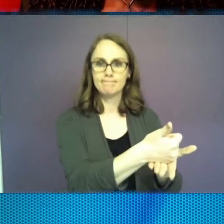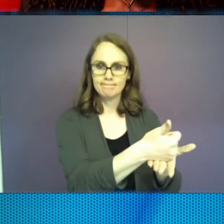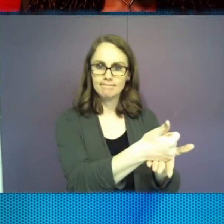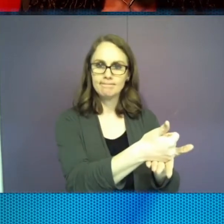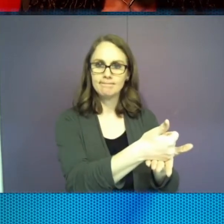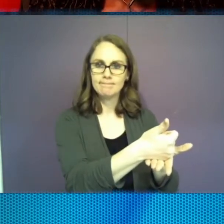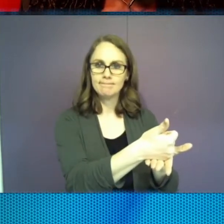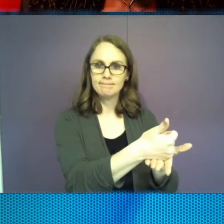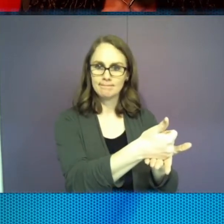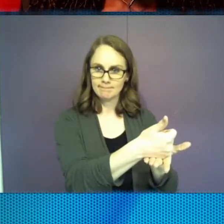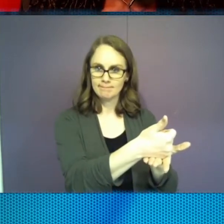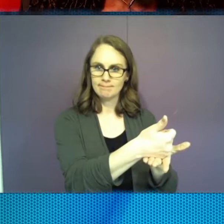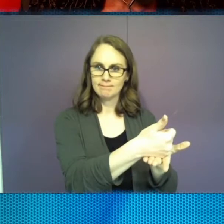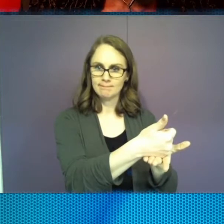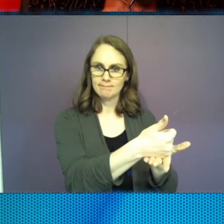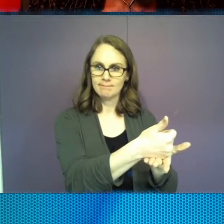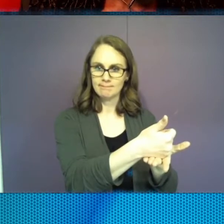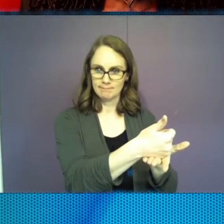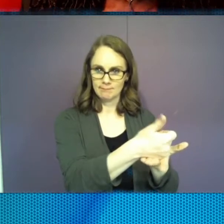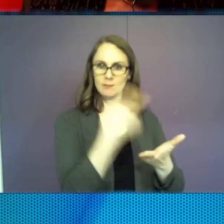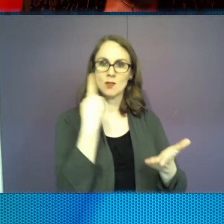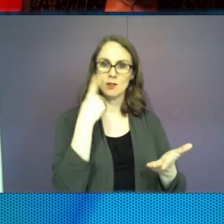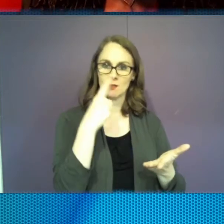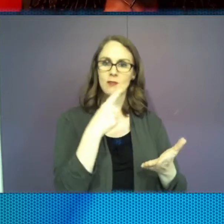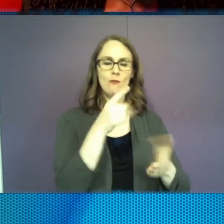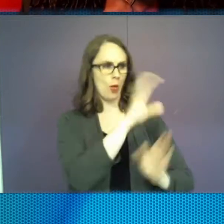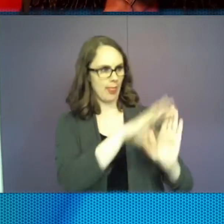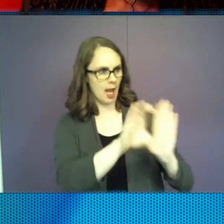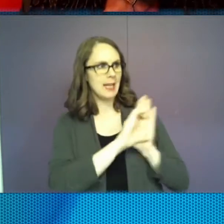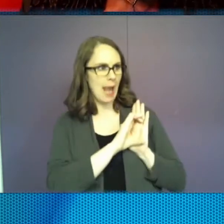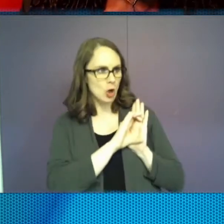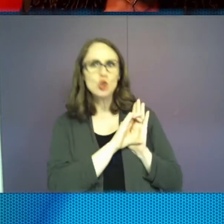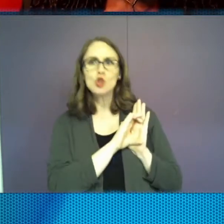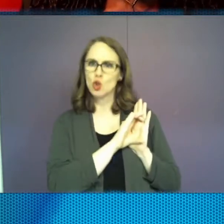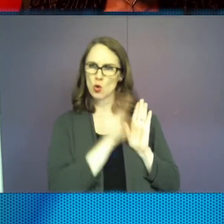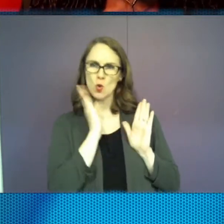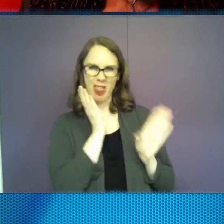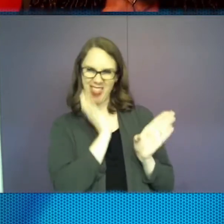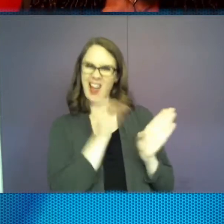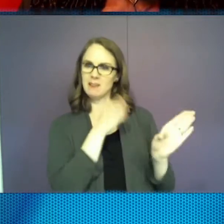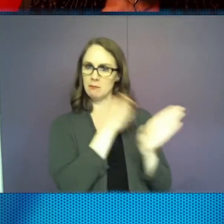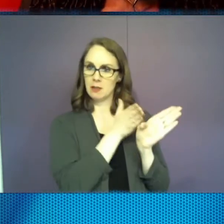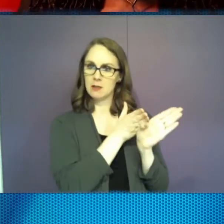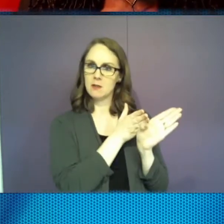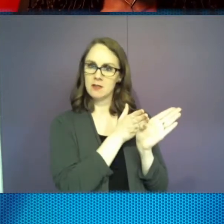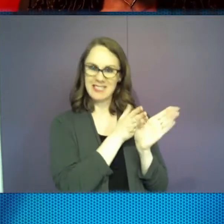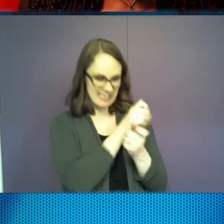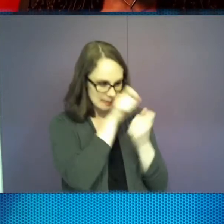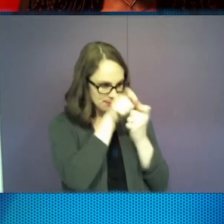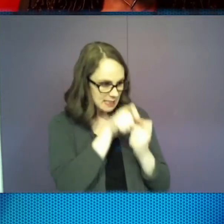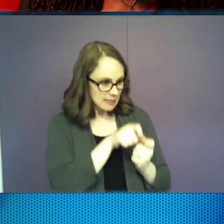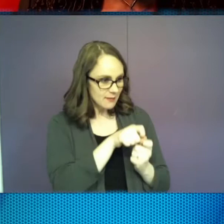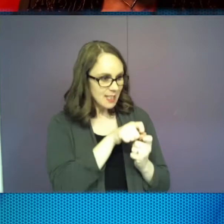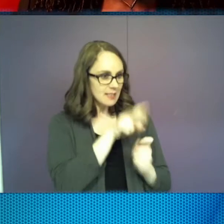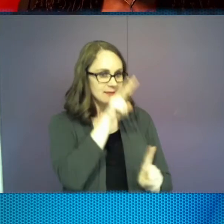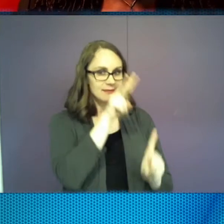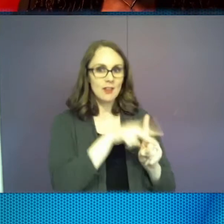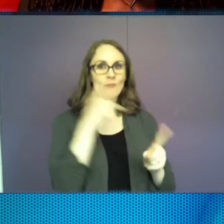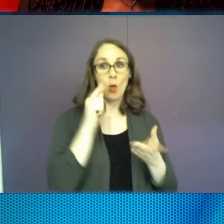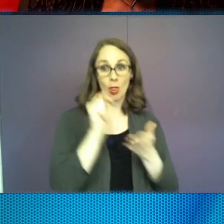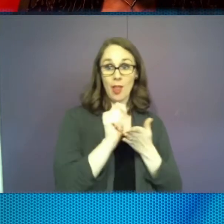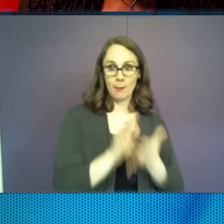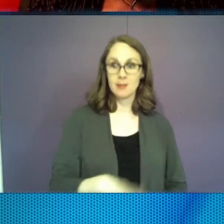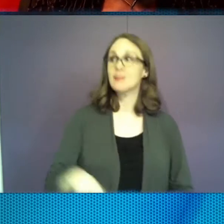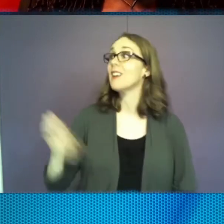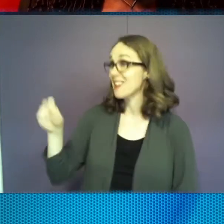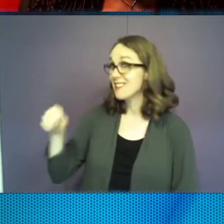los personajes. Yeah, the character. For the character, the person is specifics for the therapies. Yeah,